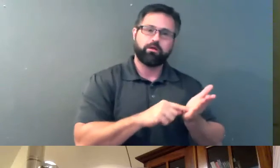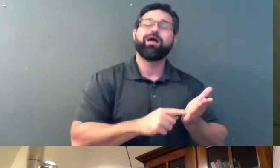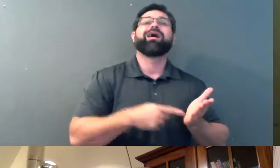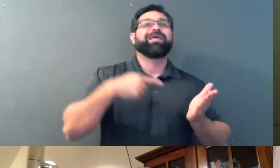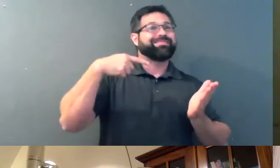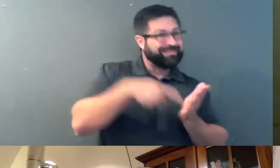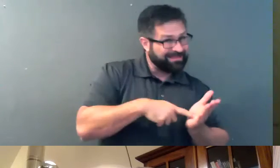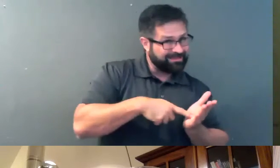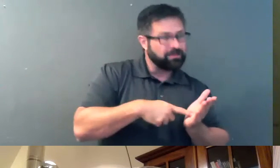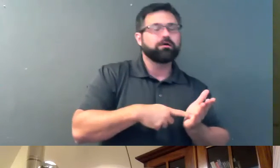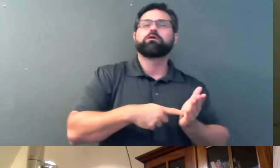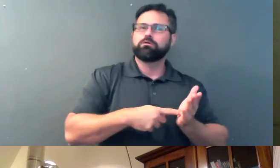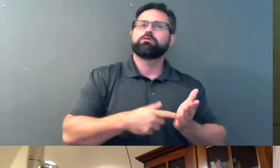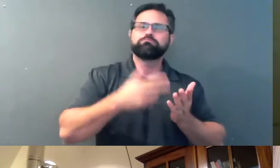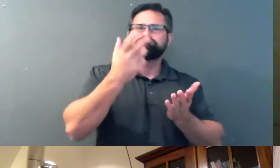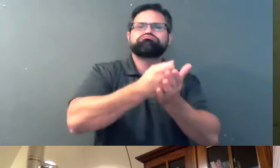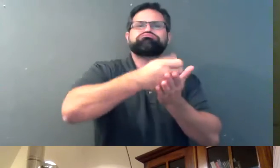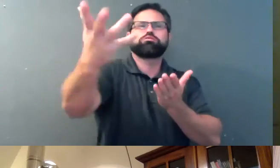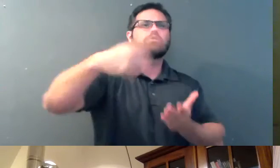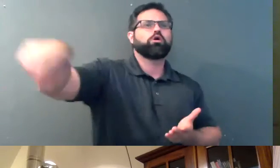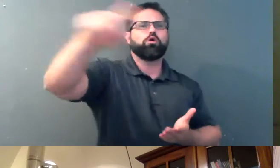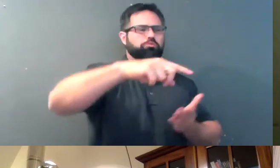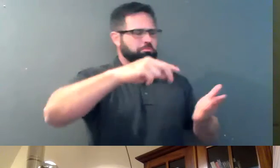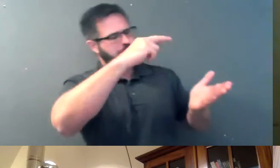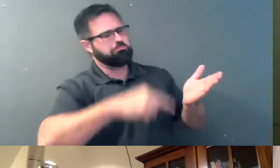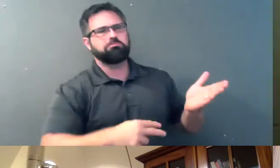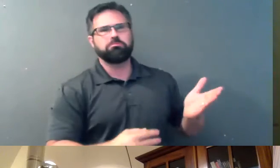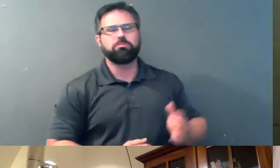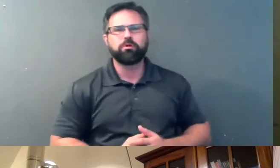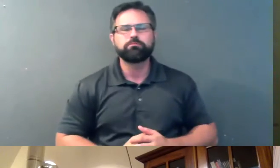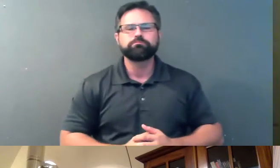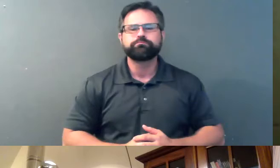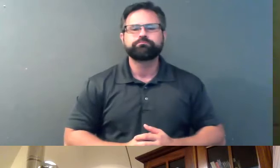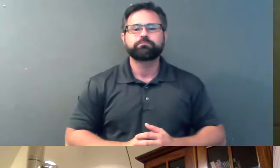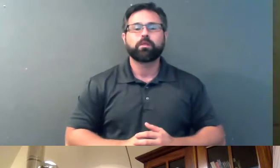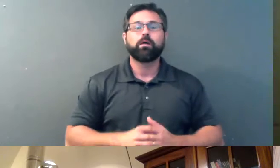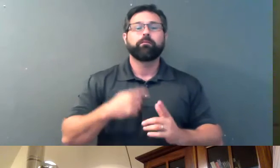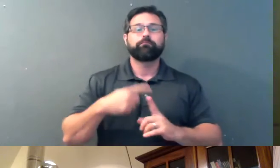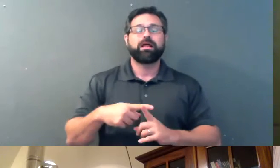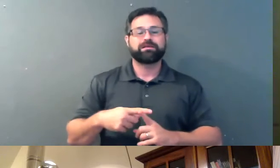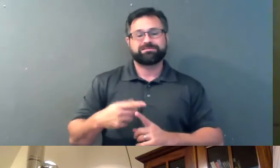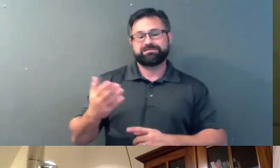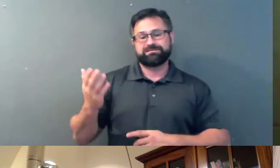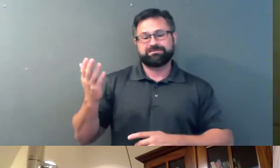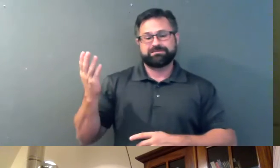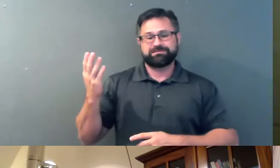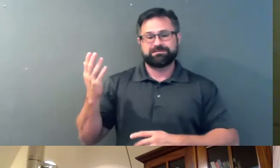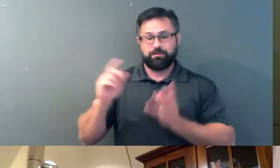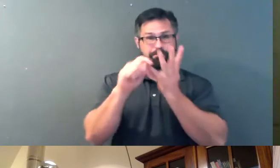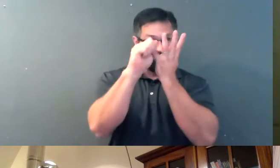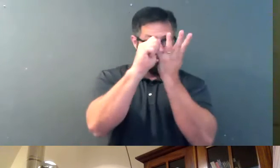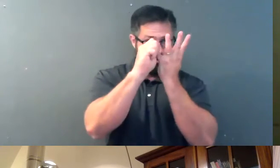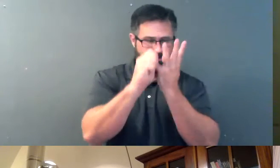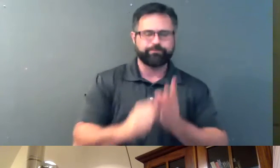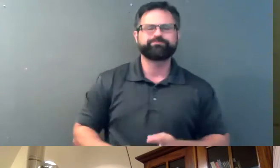in September of this year, the committee found that Spain